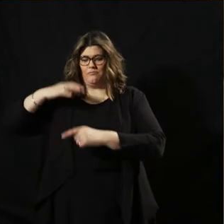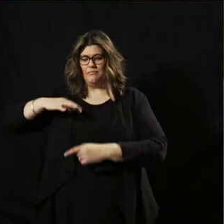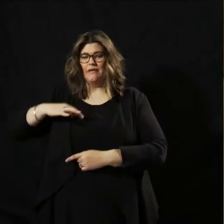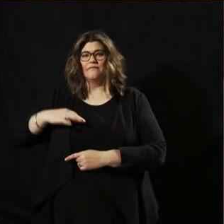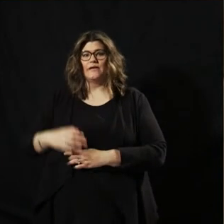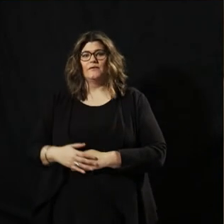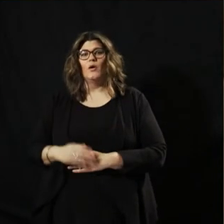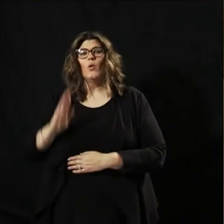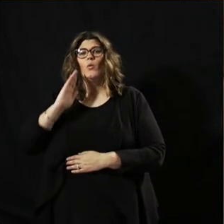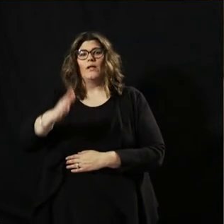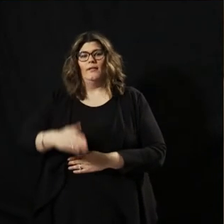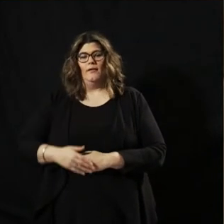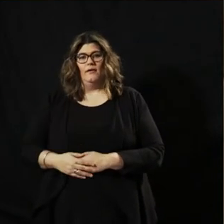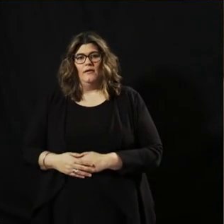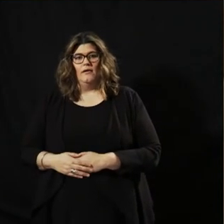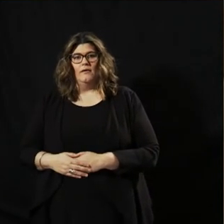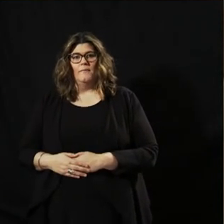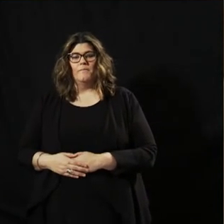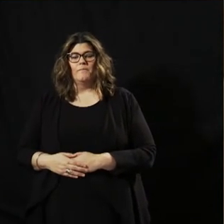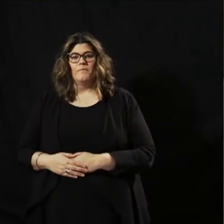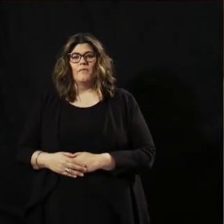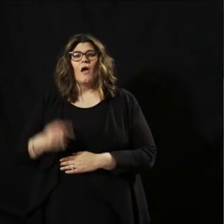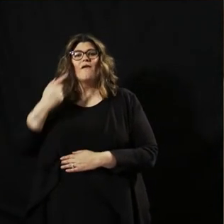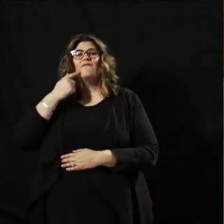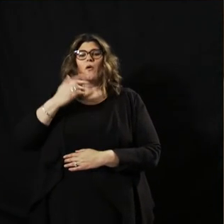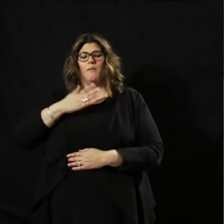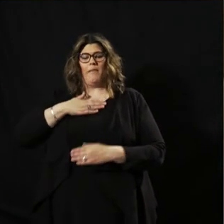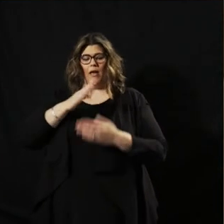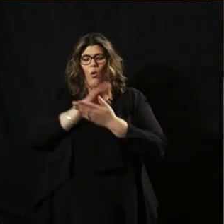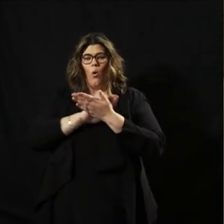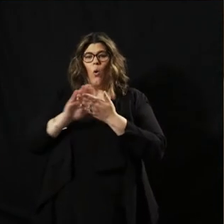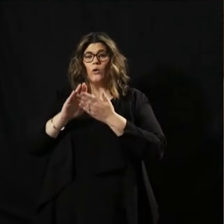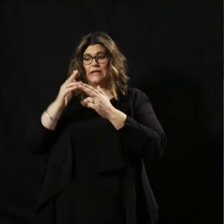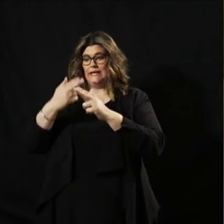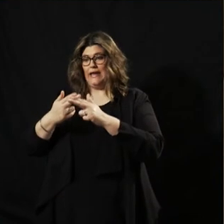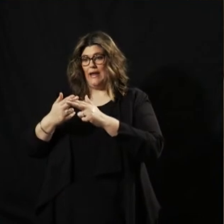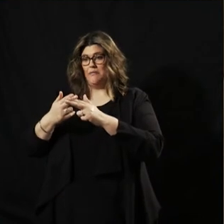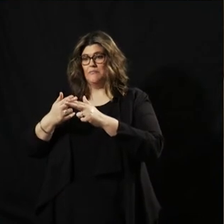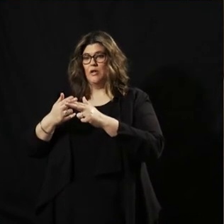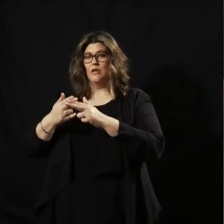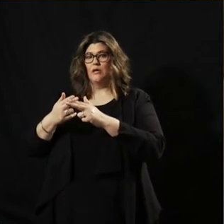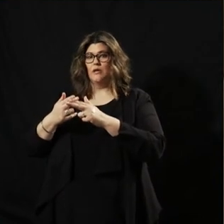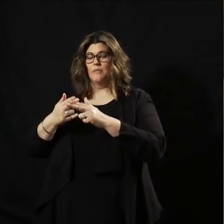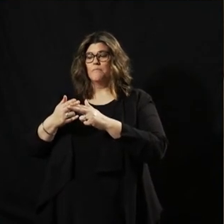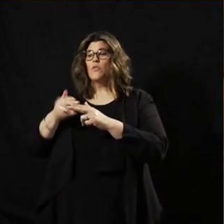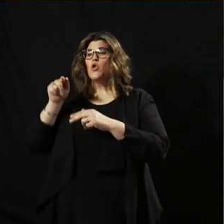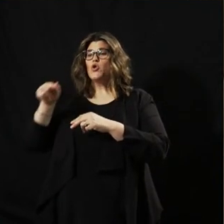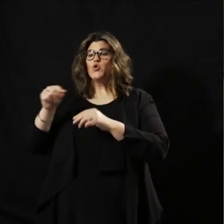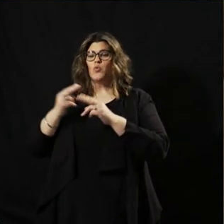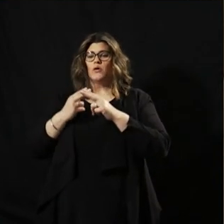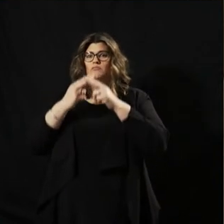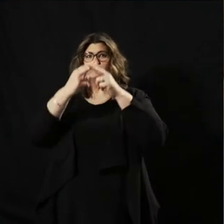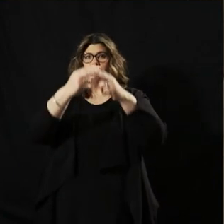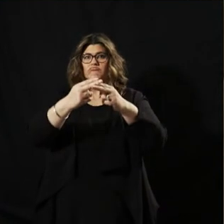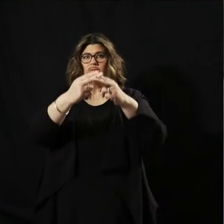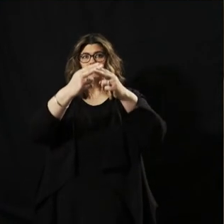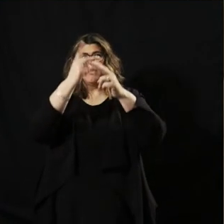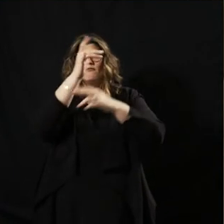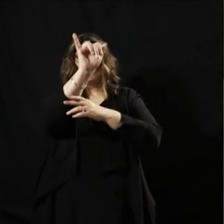but for the sake of my holy name, which you profaned among the nations to which you